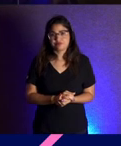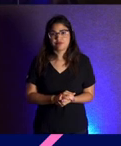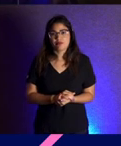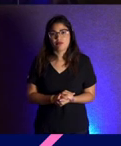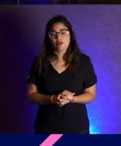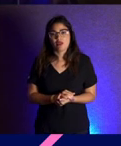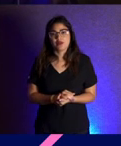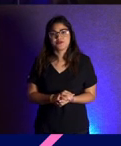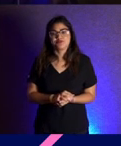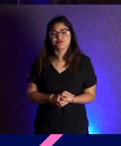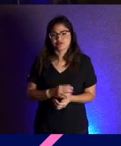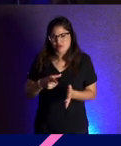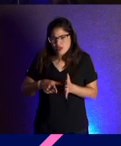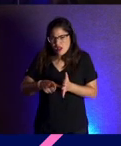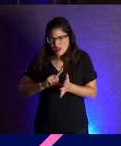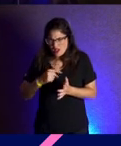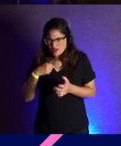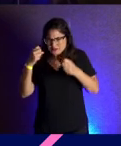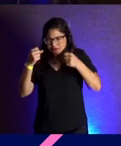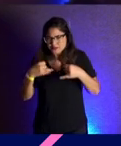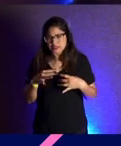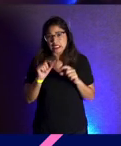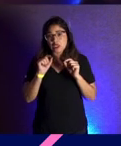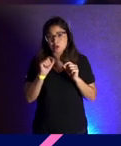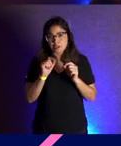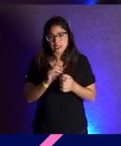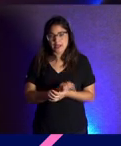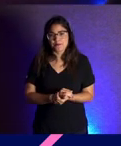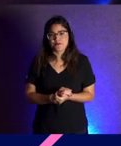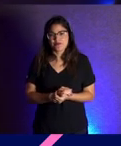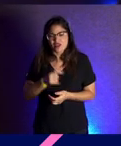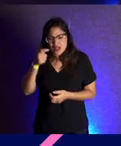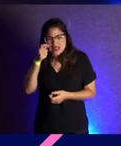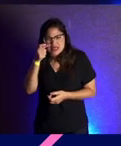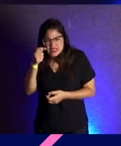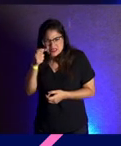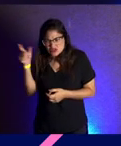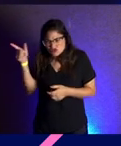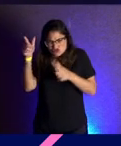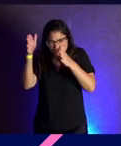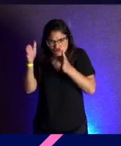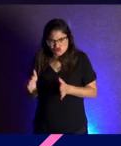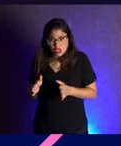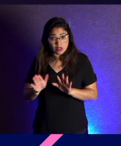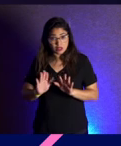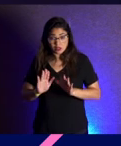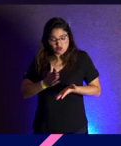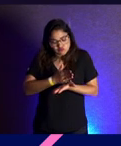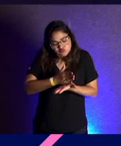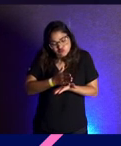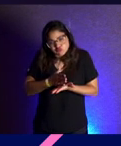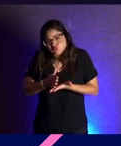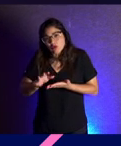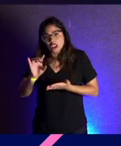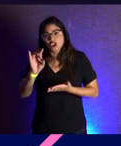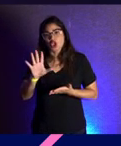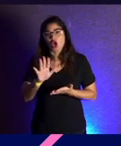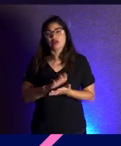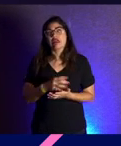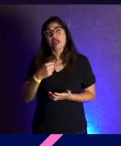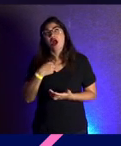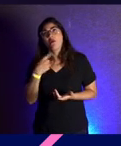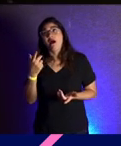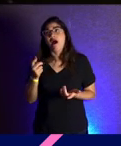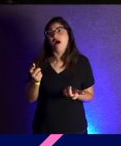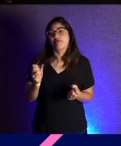As I said before, this is not an interesting process. This is just a test. Because I can say, okay, the police killed 560